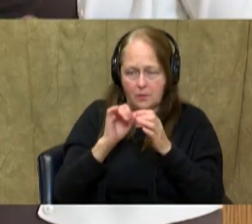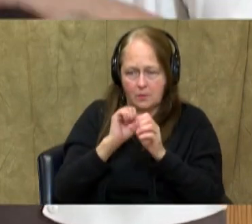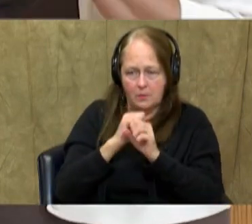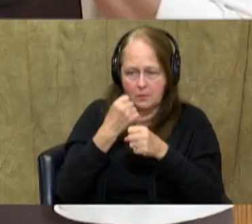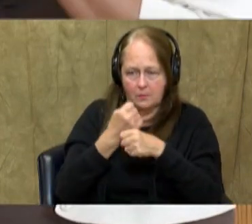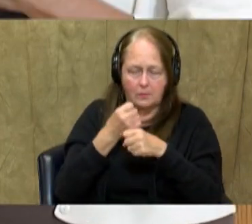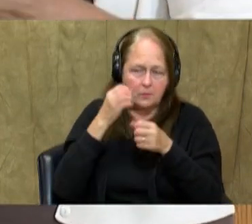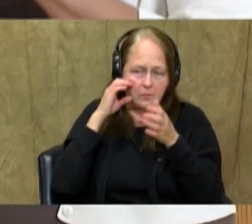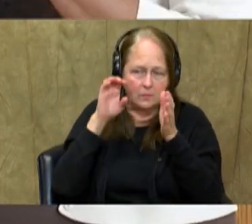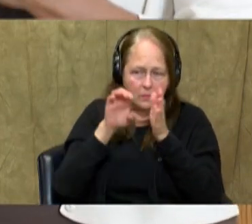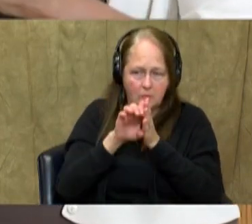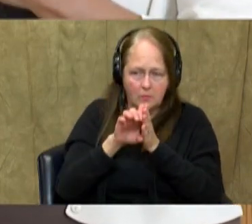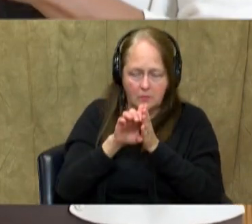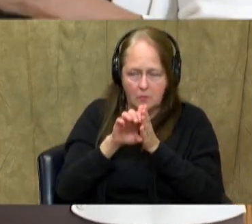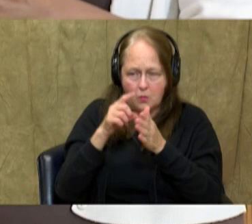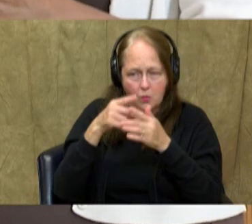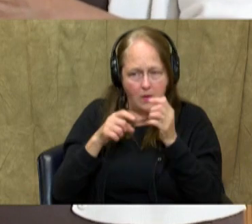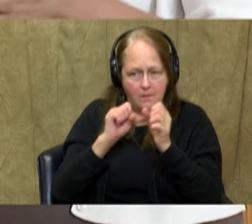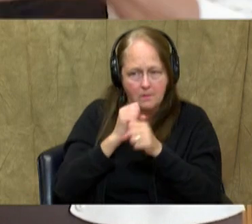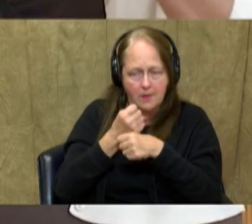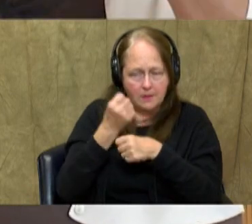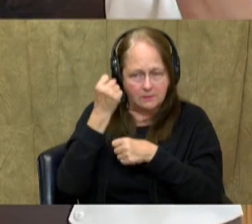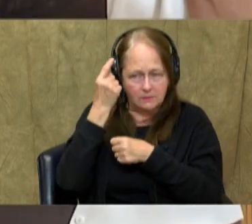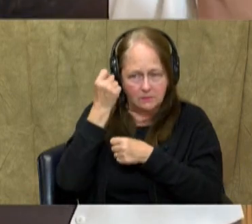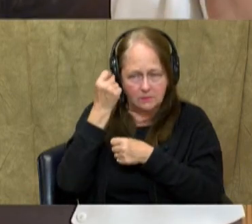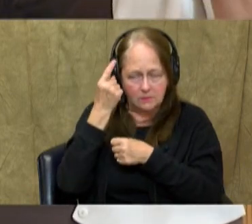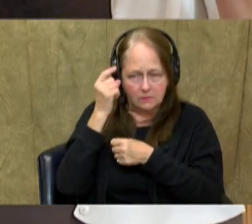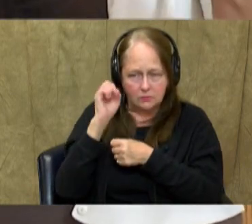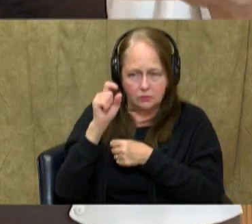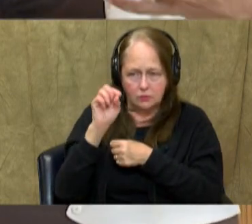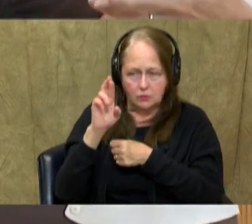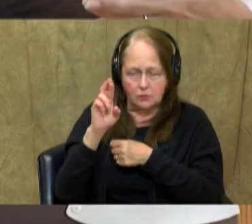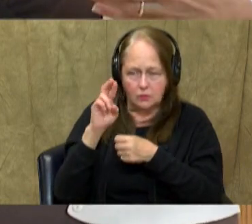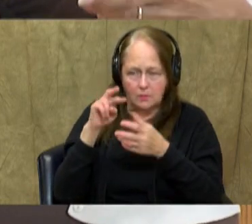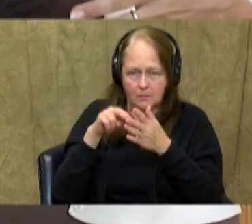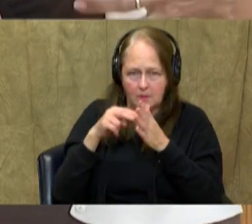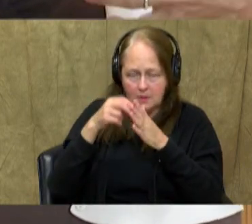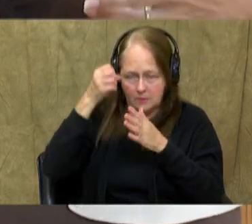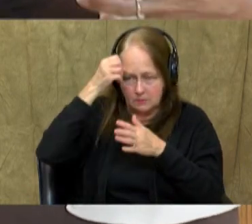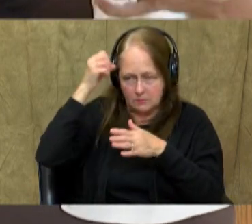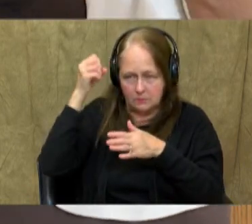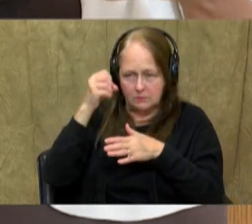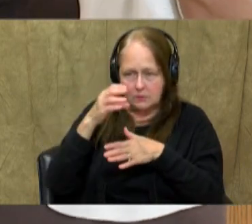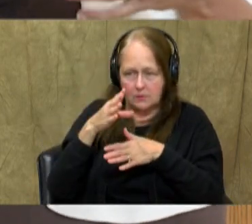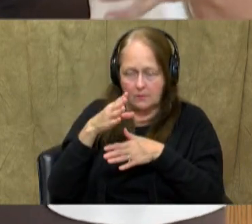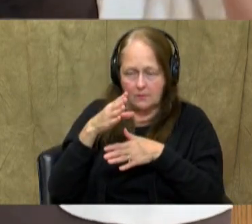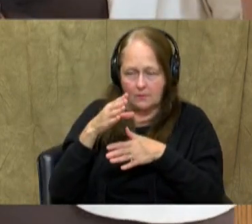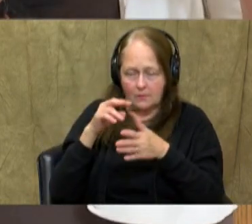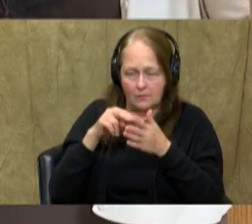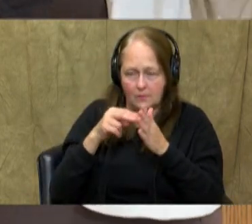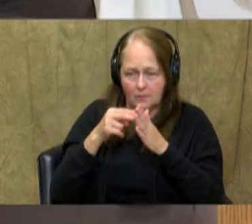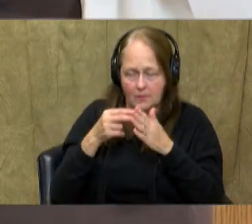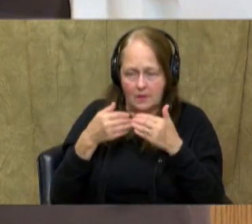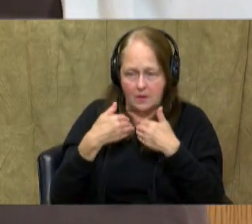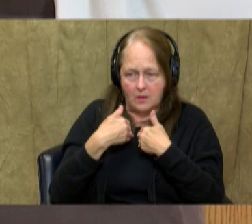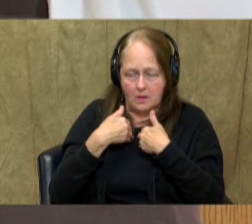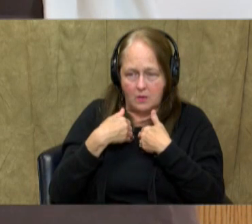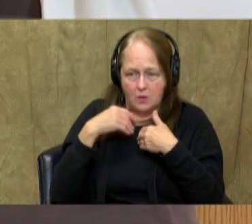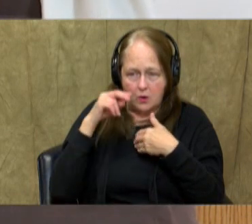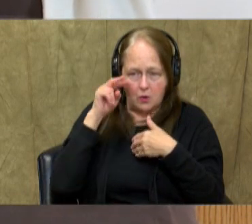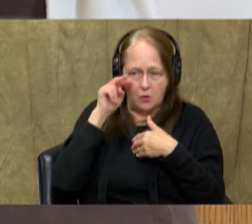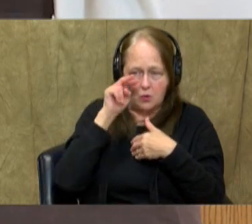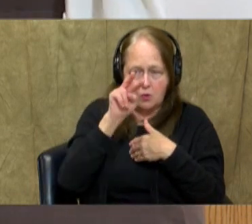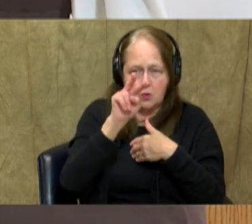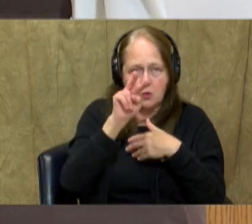created, think about what makes sense. Solar means sun. A solar eclipse means we're having to look at